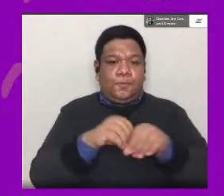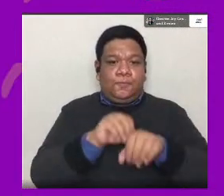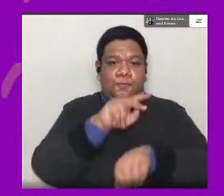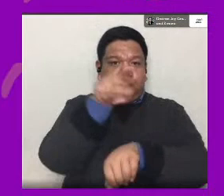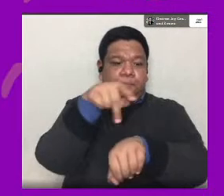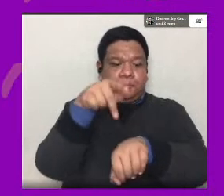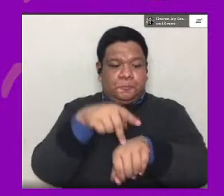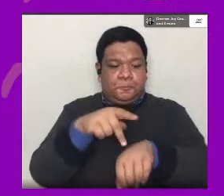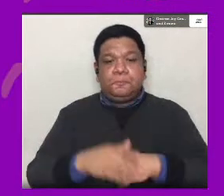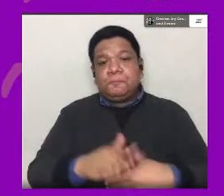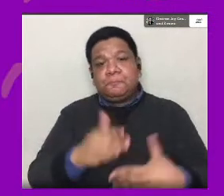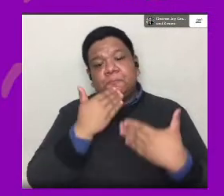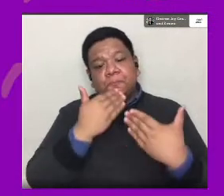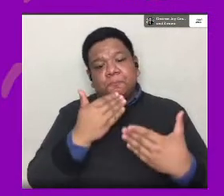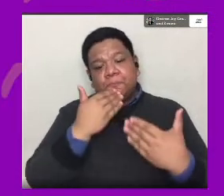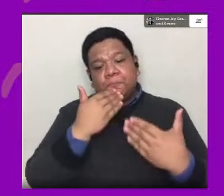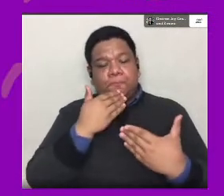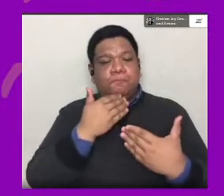a good day.